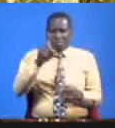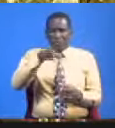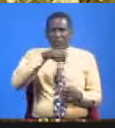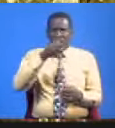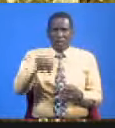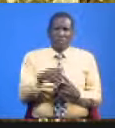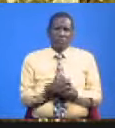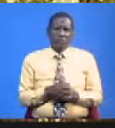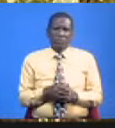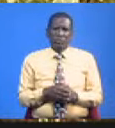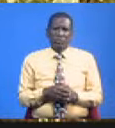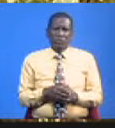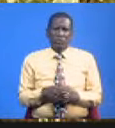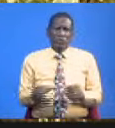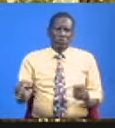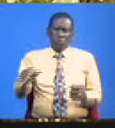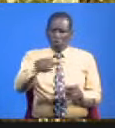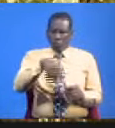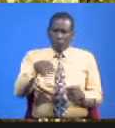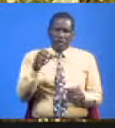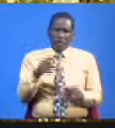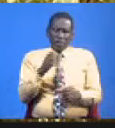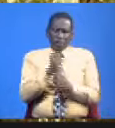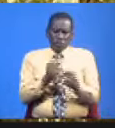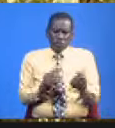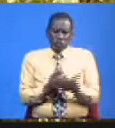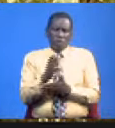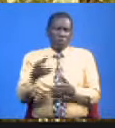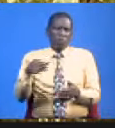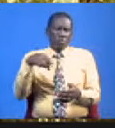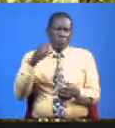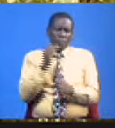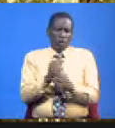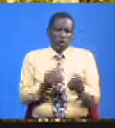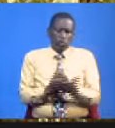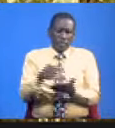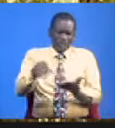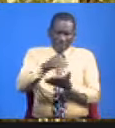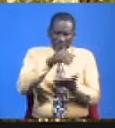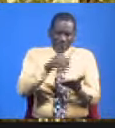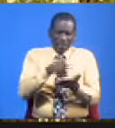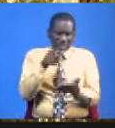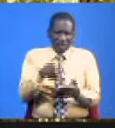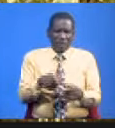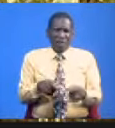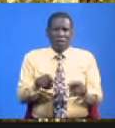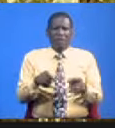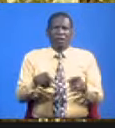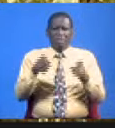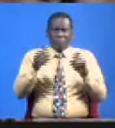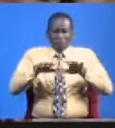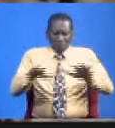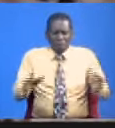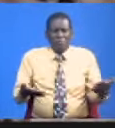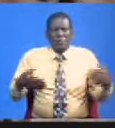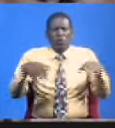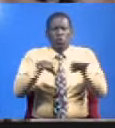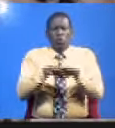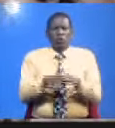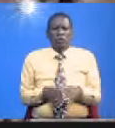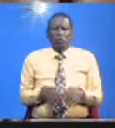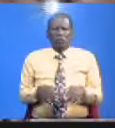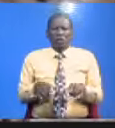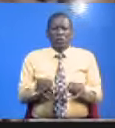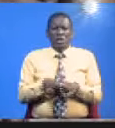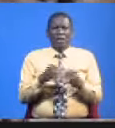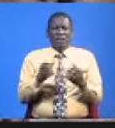irregularity. We are going to ensure that this center is permanently closed. As curtains